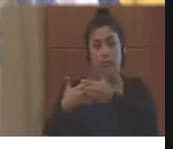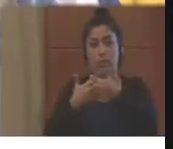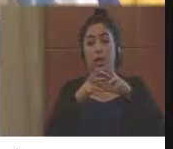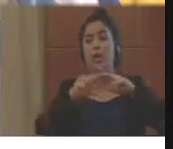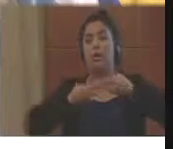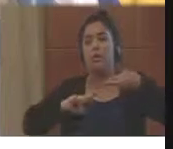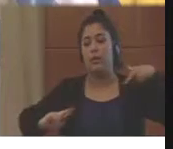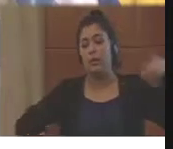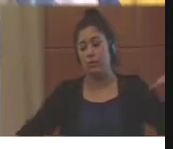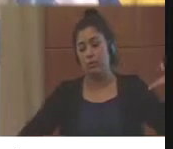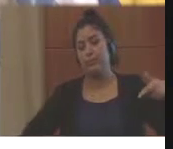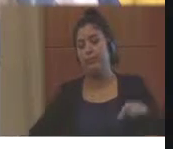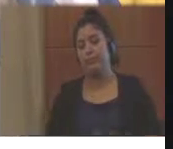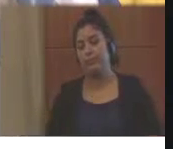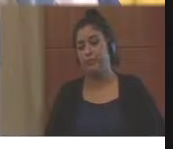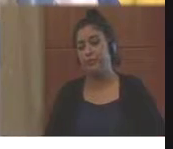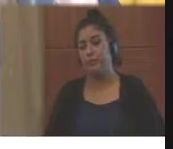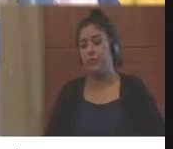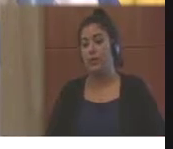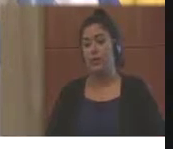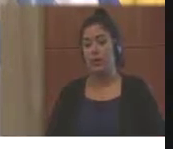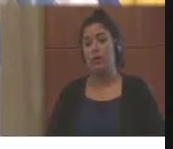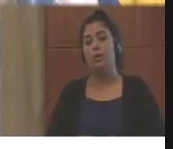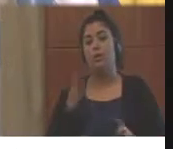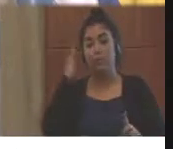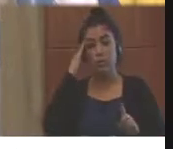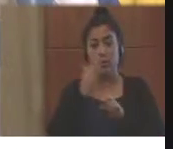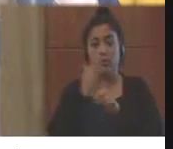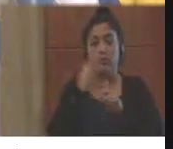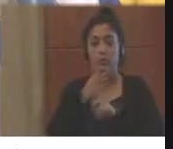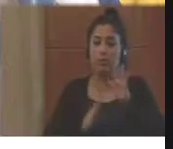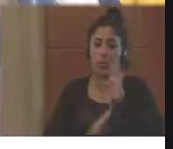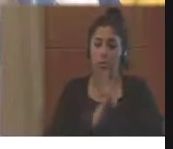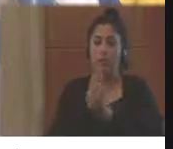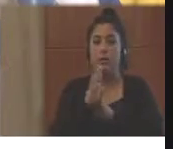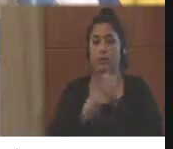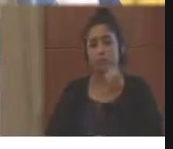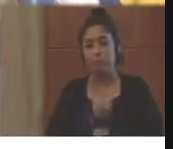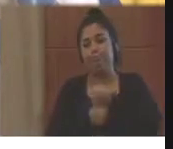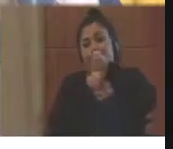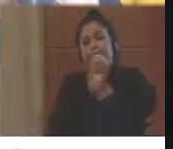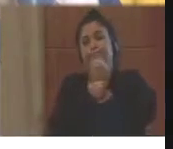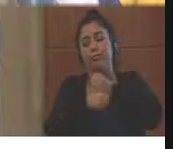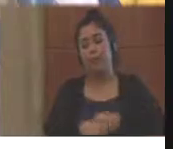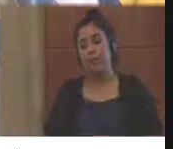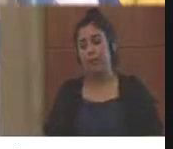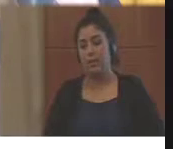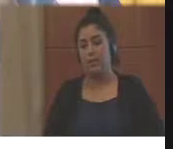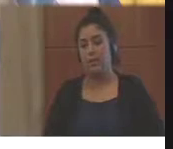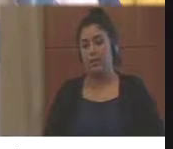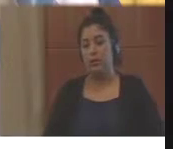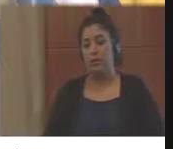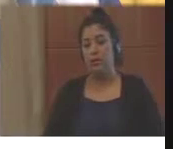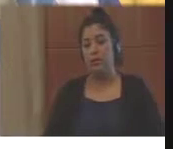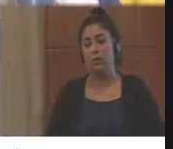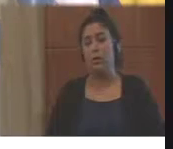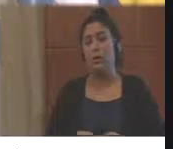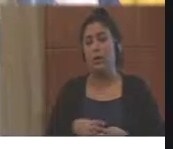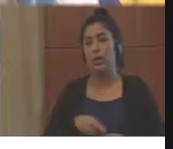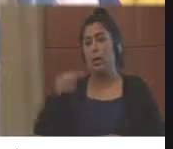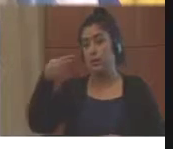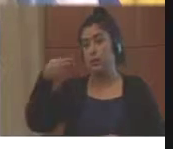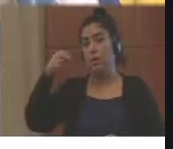and sustain our advocacy to ensure that HFA2 strategically scales up